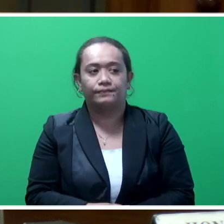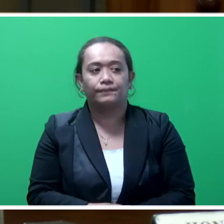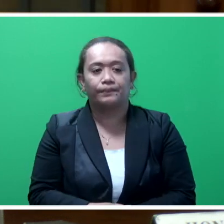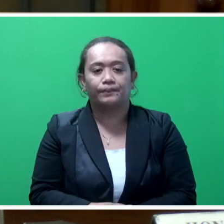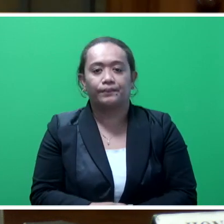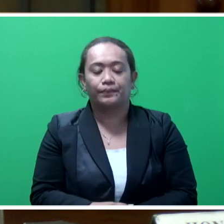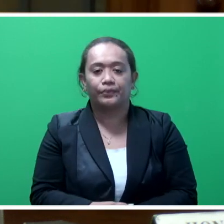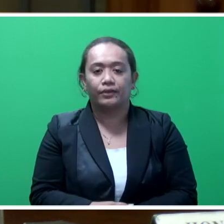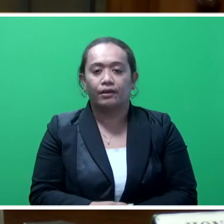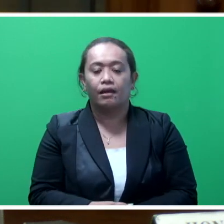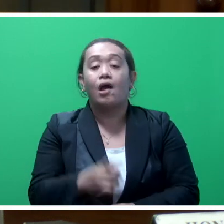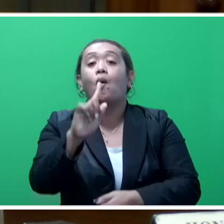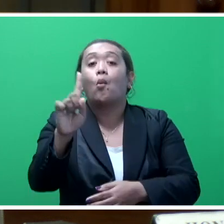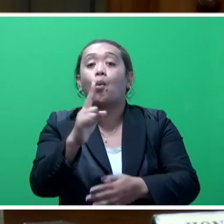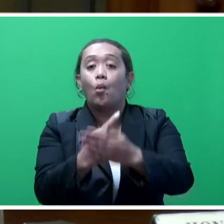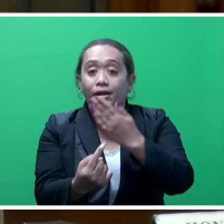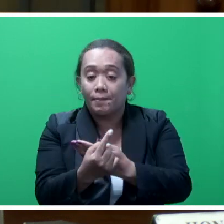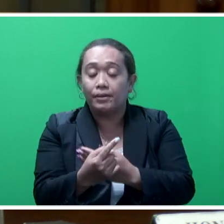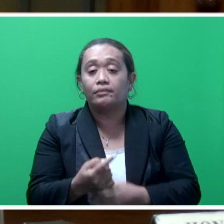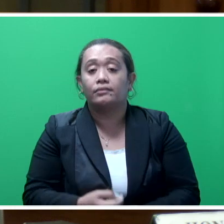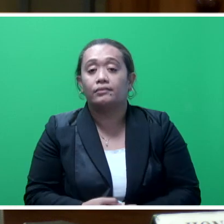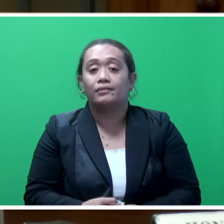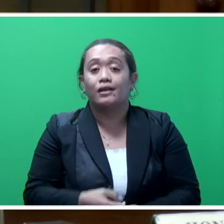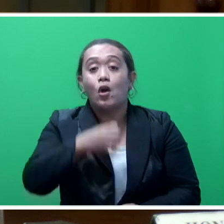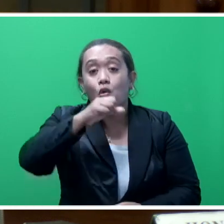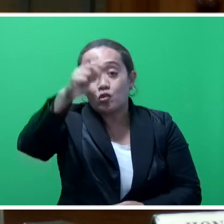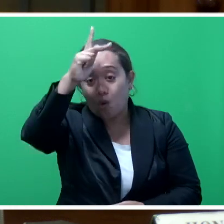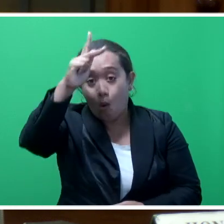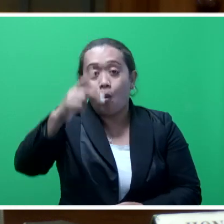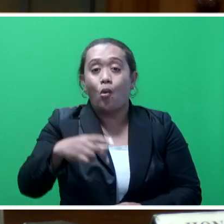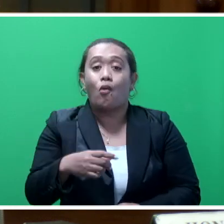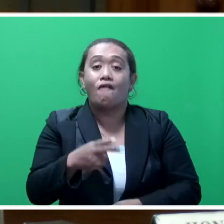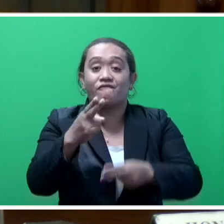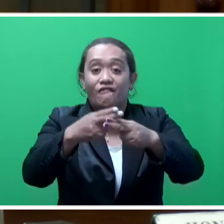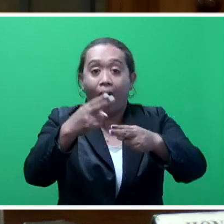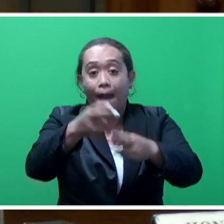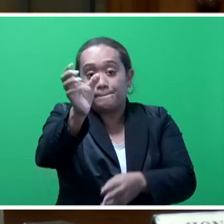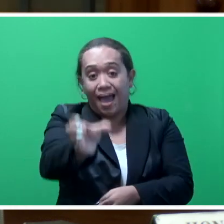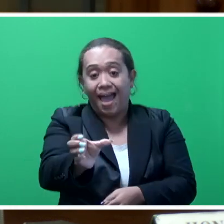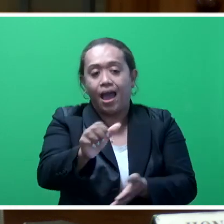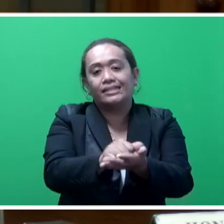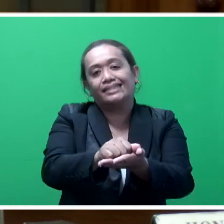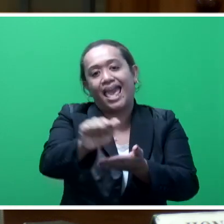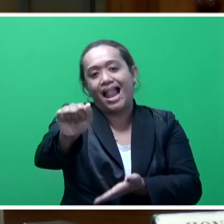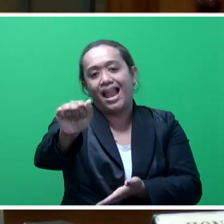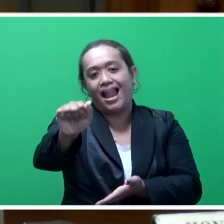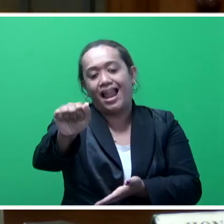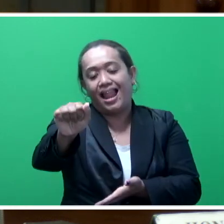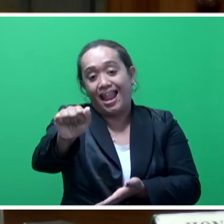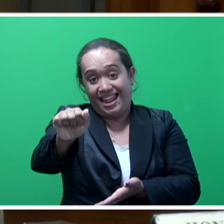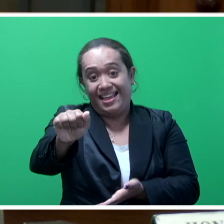Now, what happens is that goat farmers, they raise the goat, they sell it in the informal market.